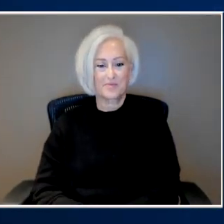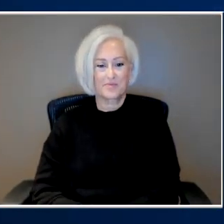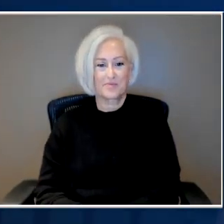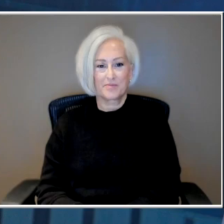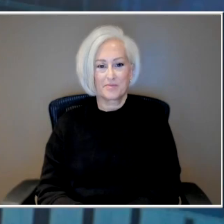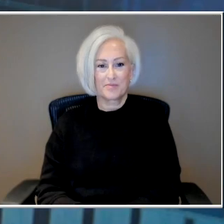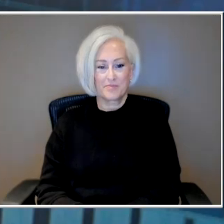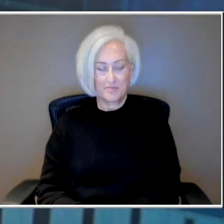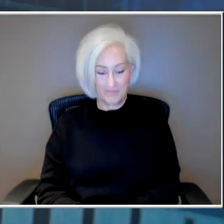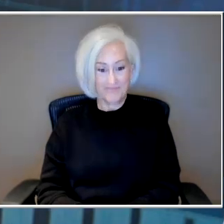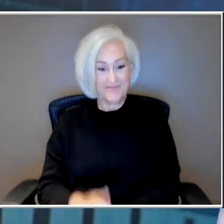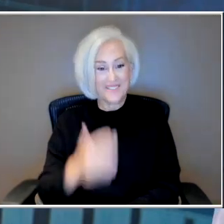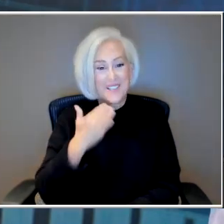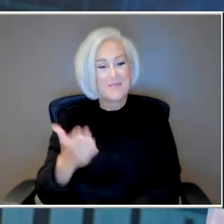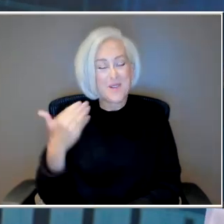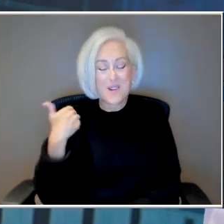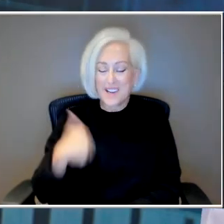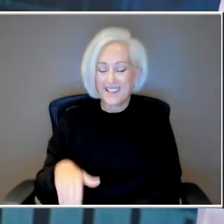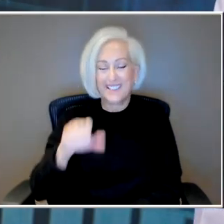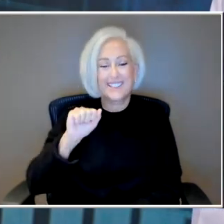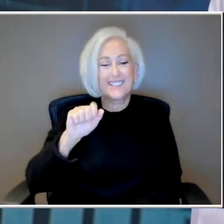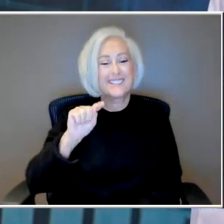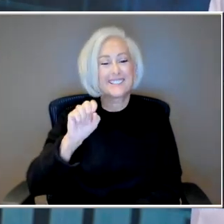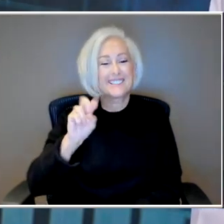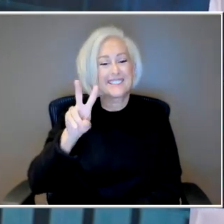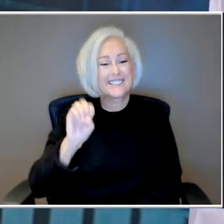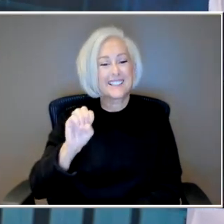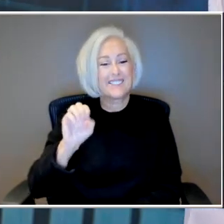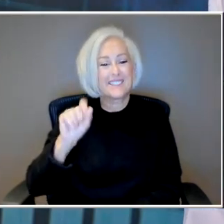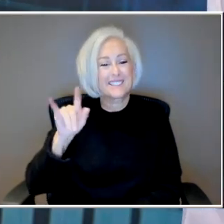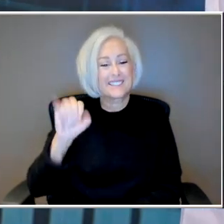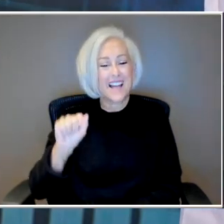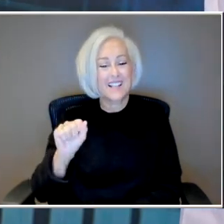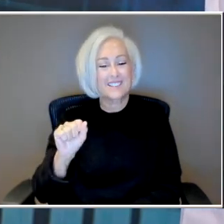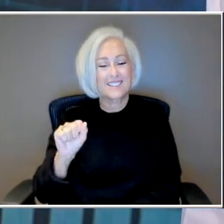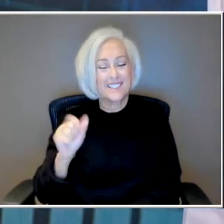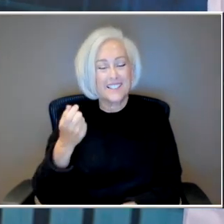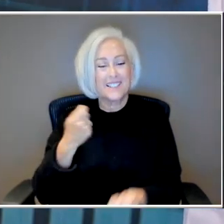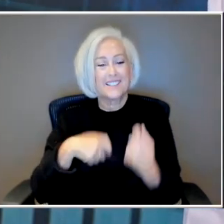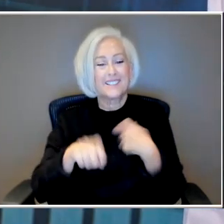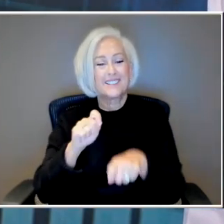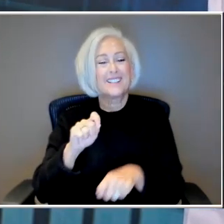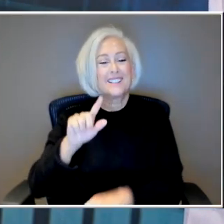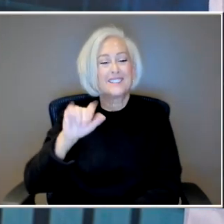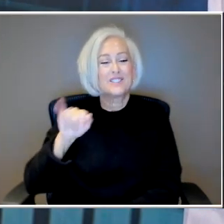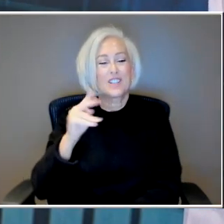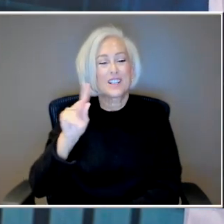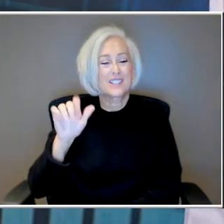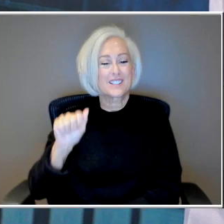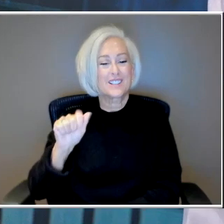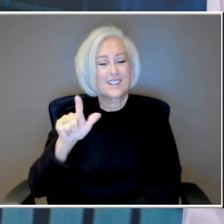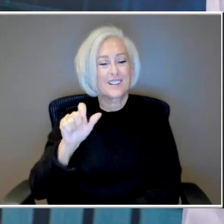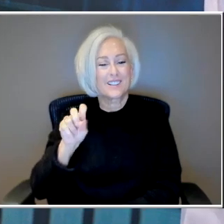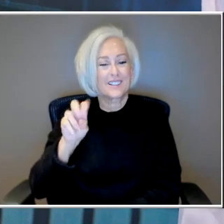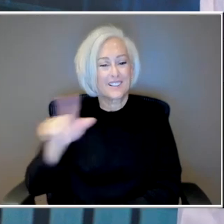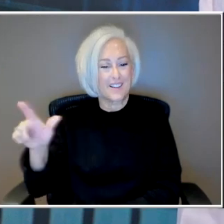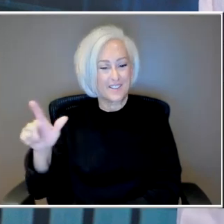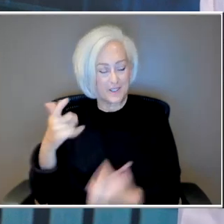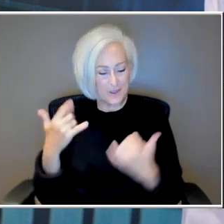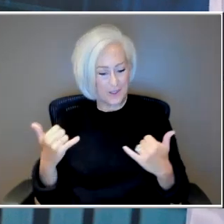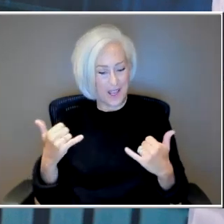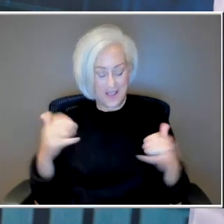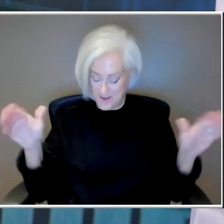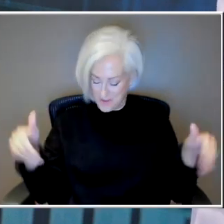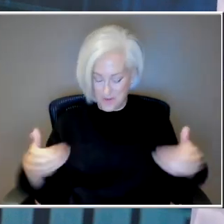Hey, good morning. I'm Dr. Steve Stites, filling in for Jessica Lovell this morning. Welcome to the Morning Medical Update. As we head